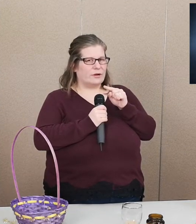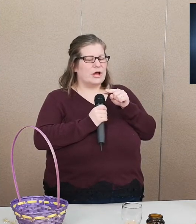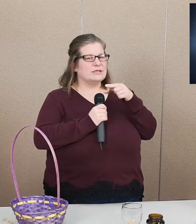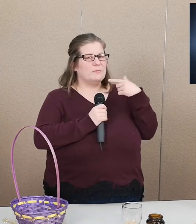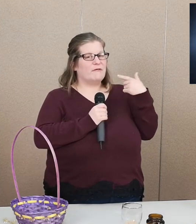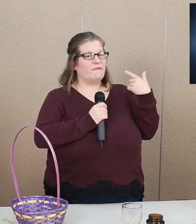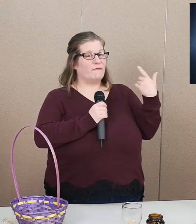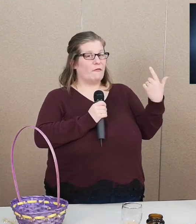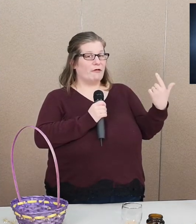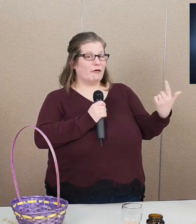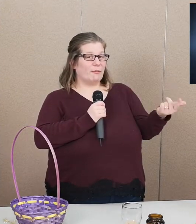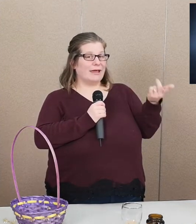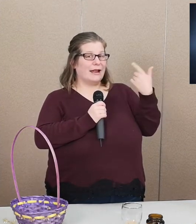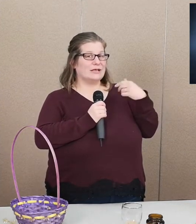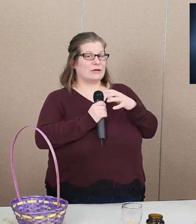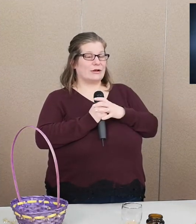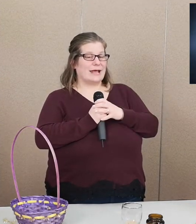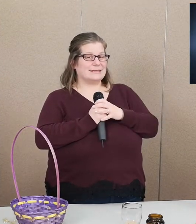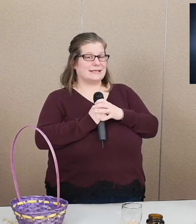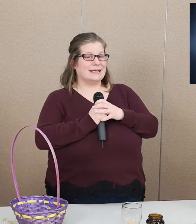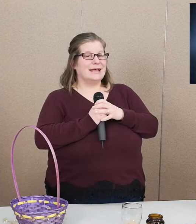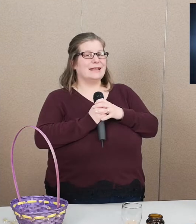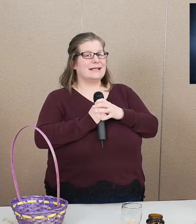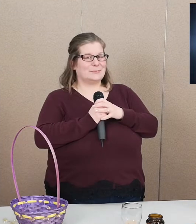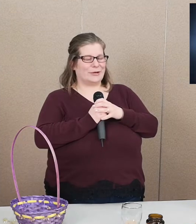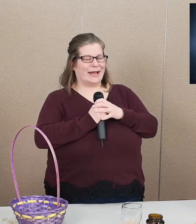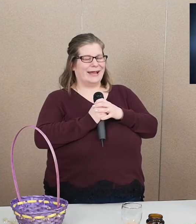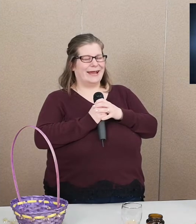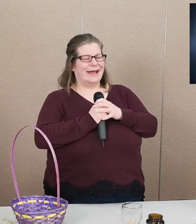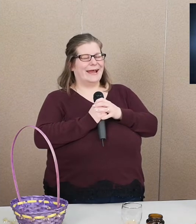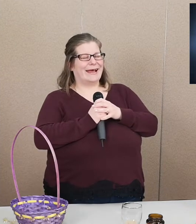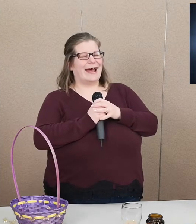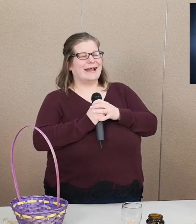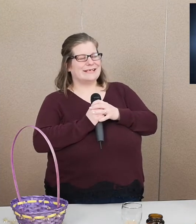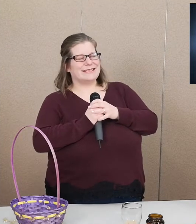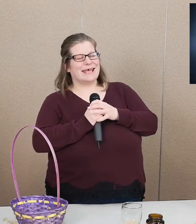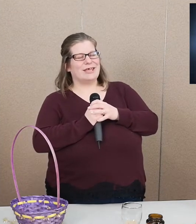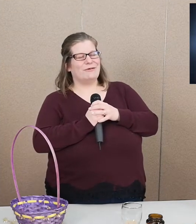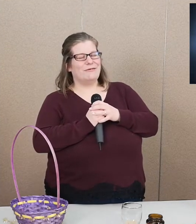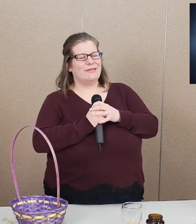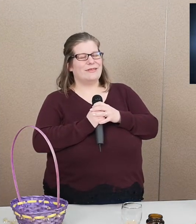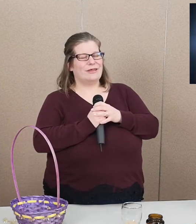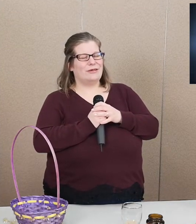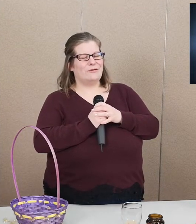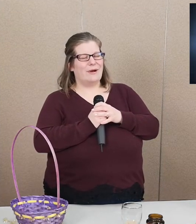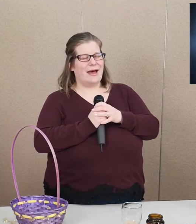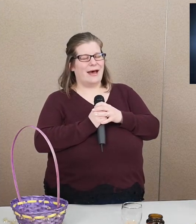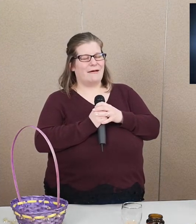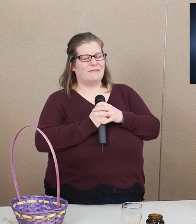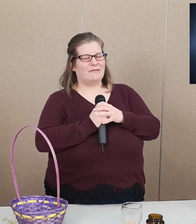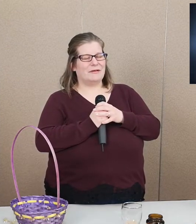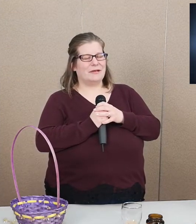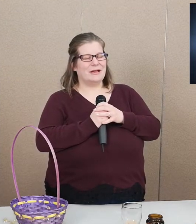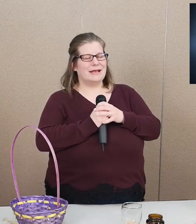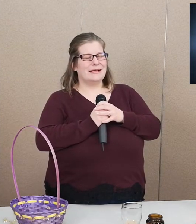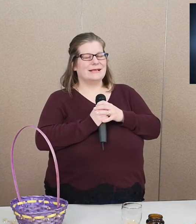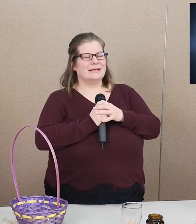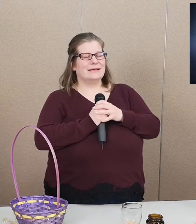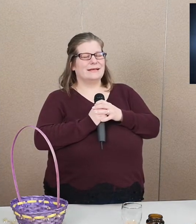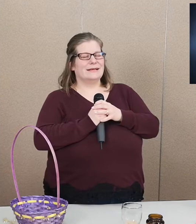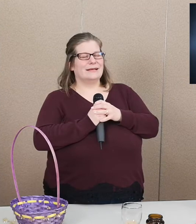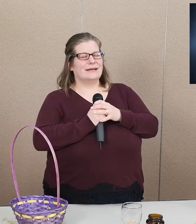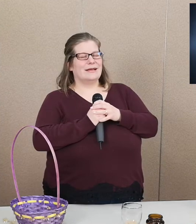created food. So before we get into our lesson, let's pray. God, I just thank you that